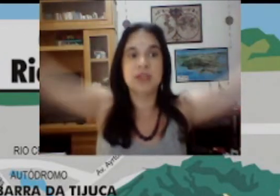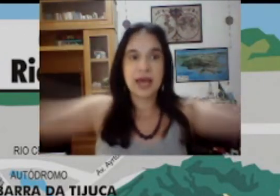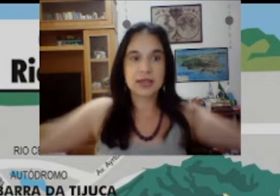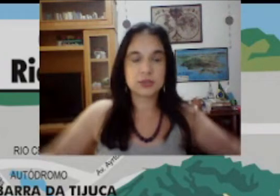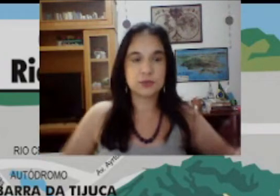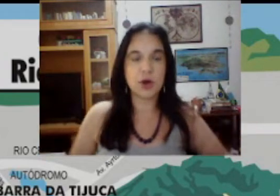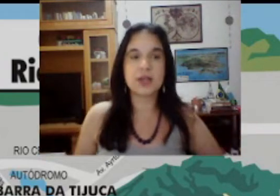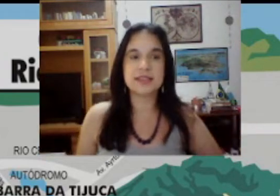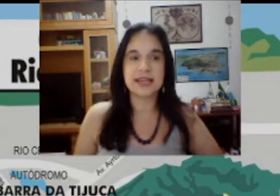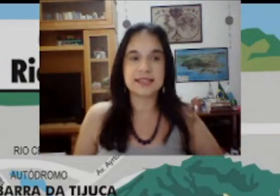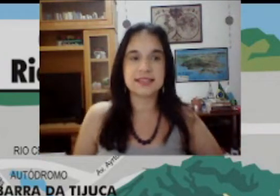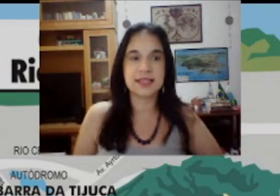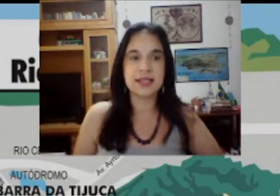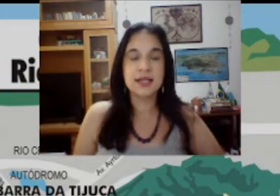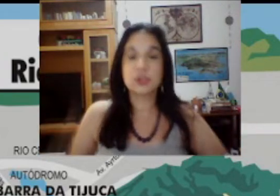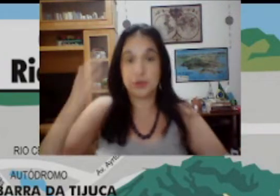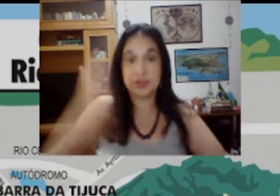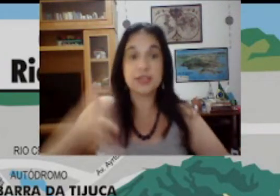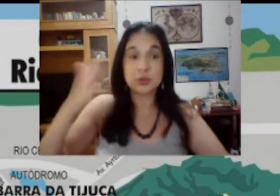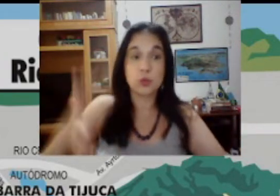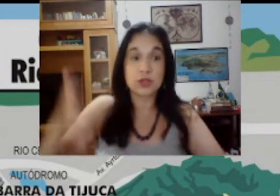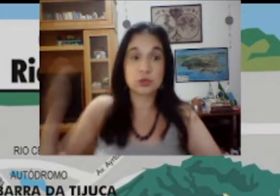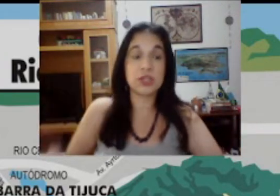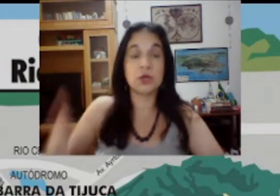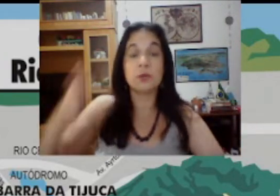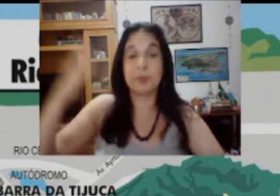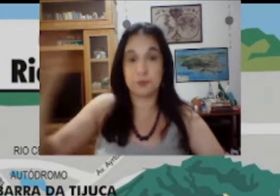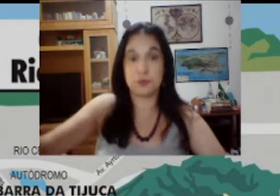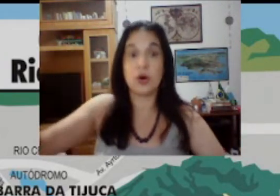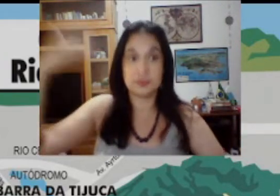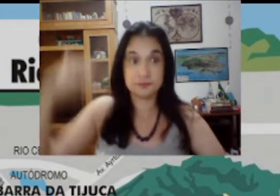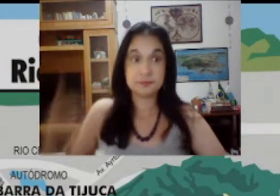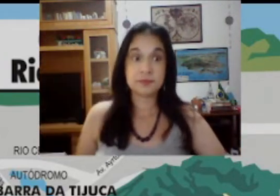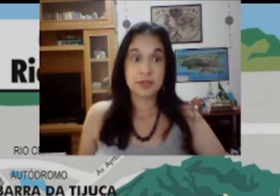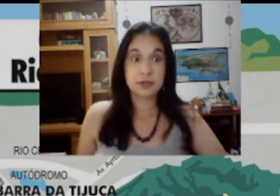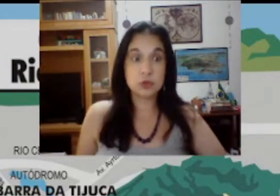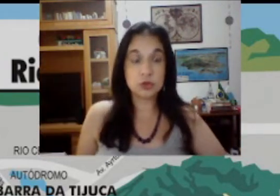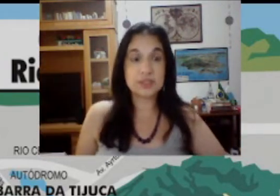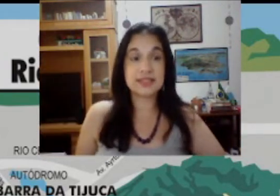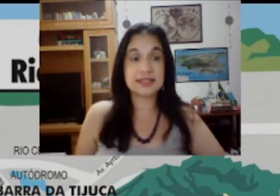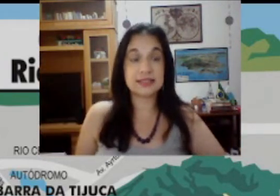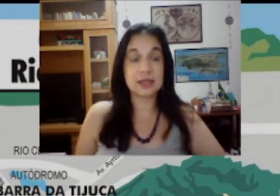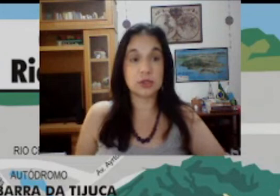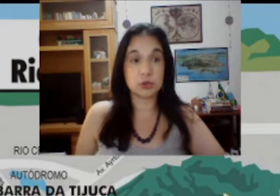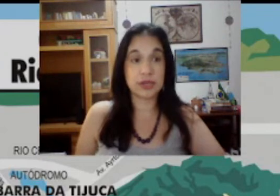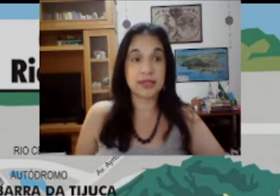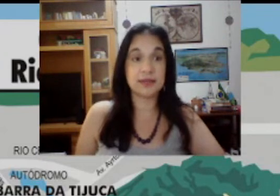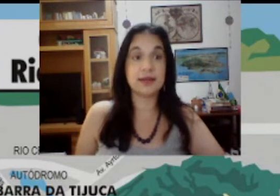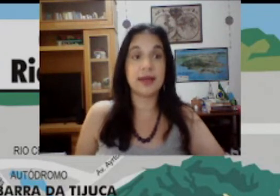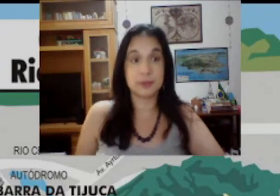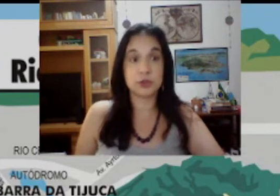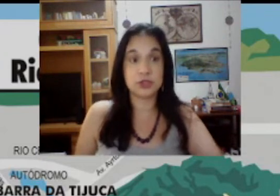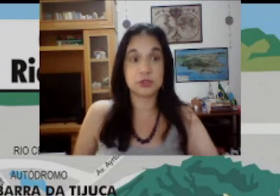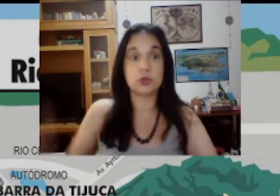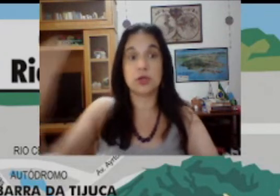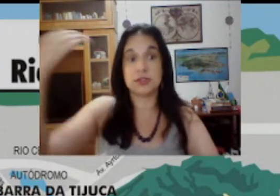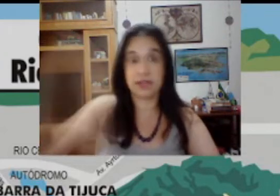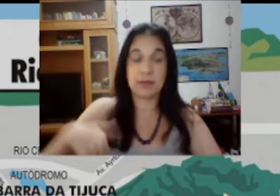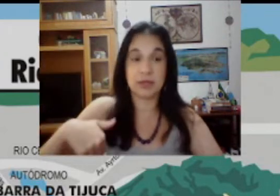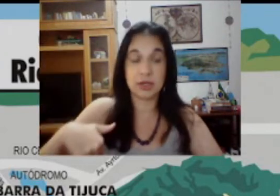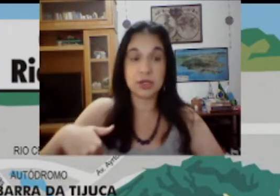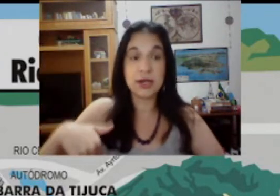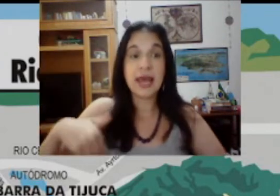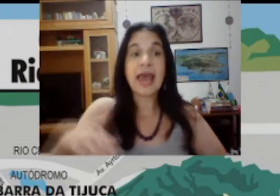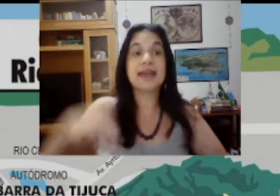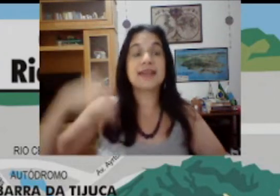farms as far as the eye can see. So this was Rio before D.João VI and Carlota Joaquina and the Portuguese court